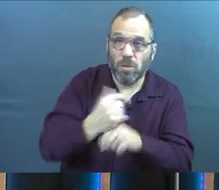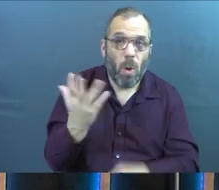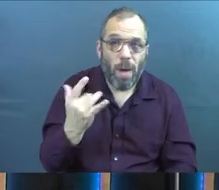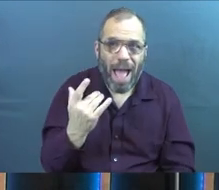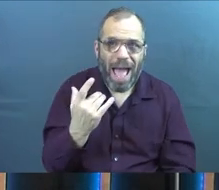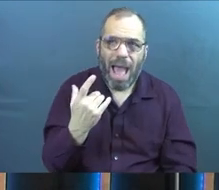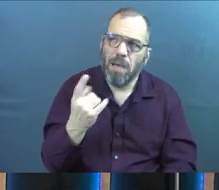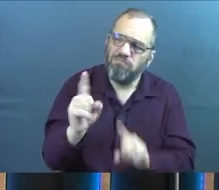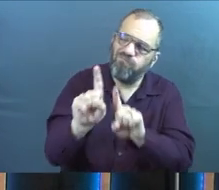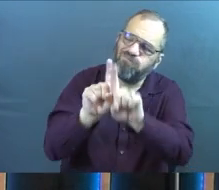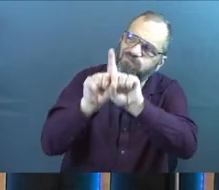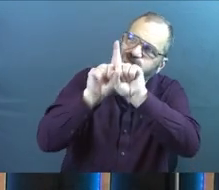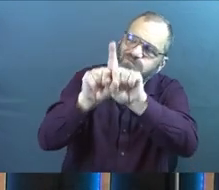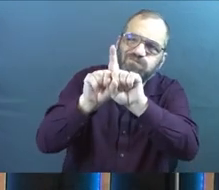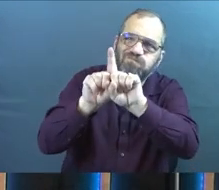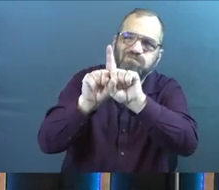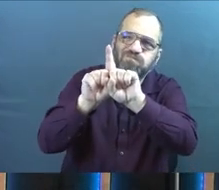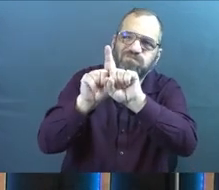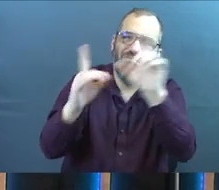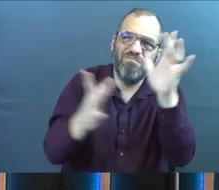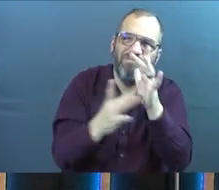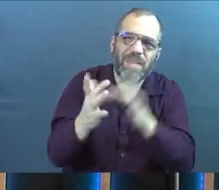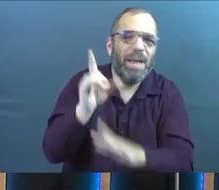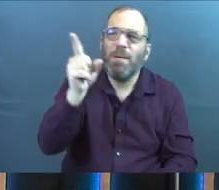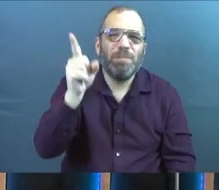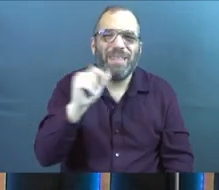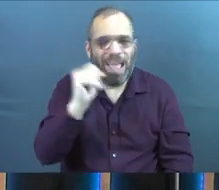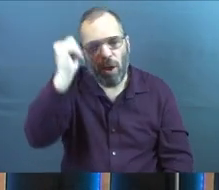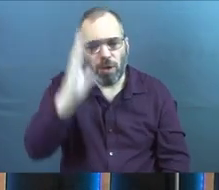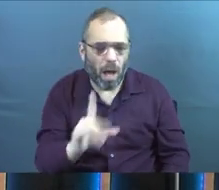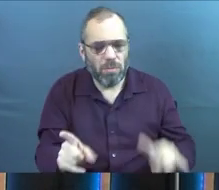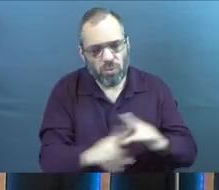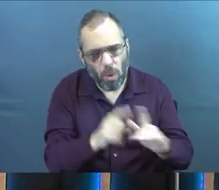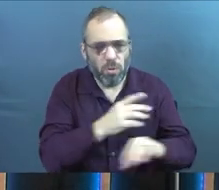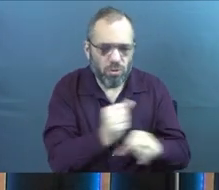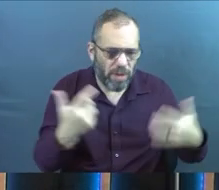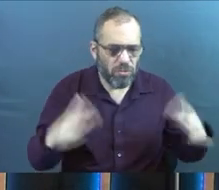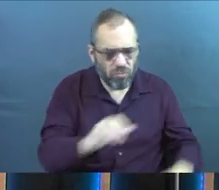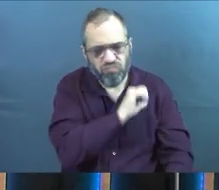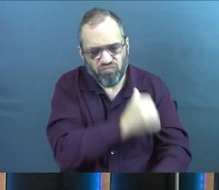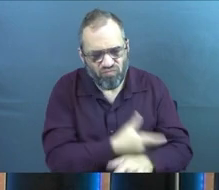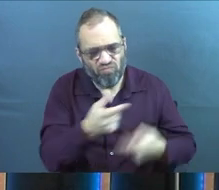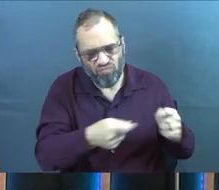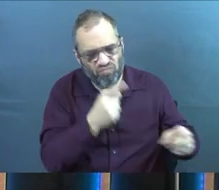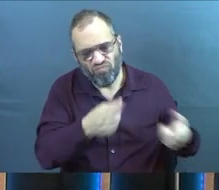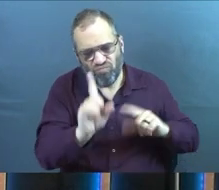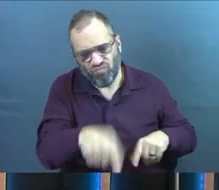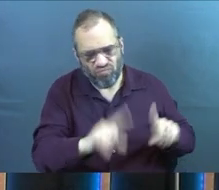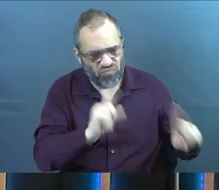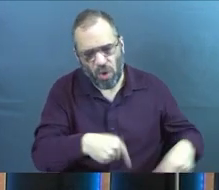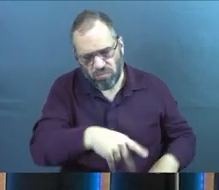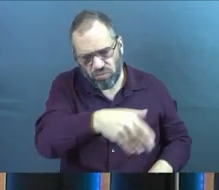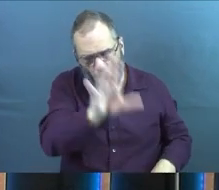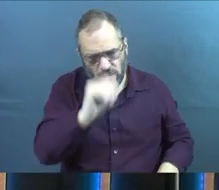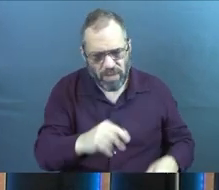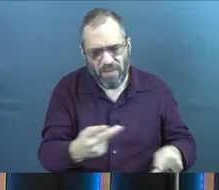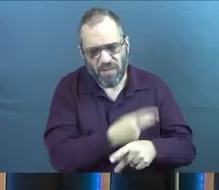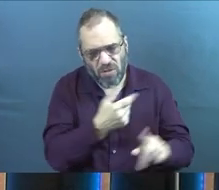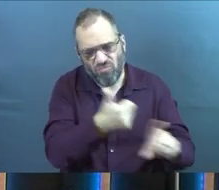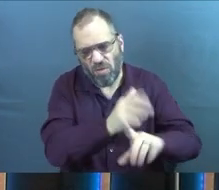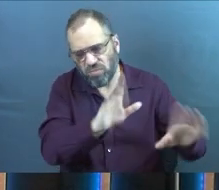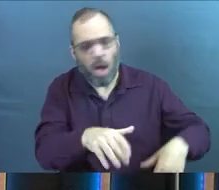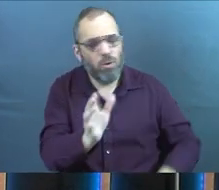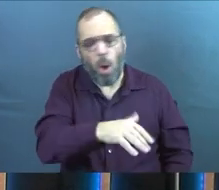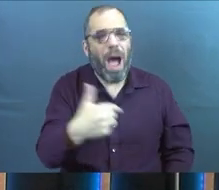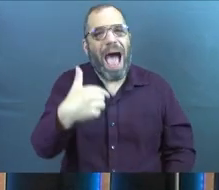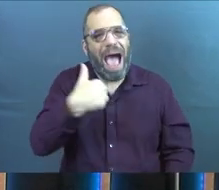we are close to him. He doesn't just want to be a God who comes in to save us and has authority over life, says, "Hey, I'm God, I did this for you, now figure life out, get it out."